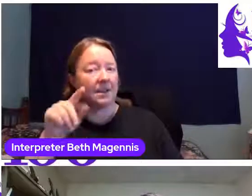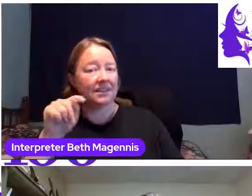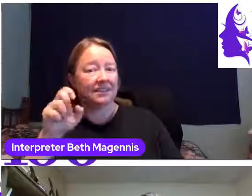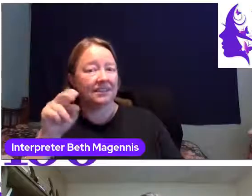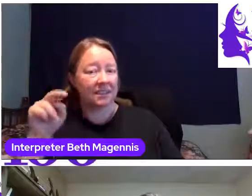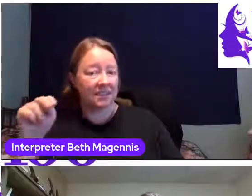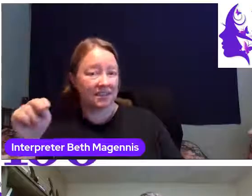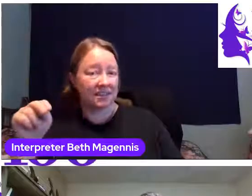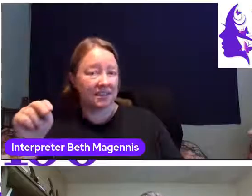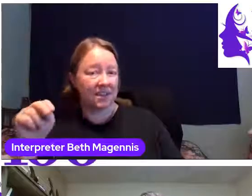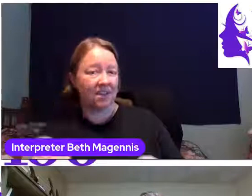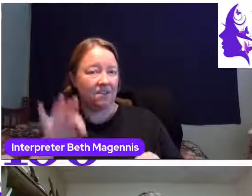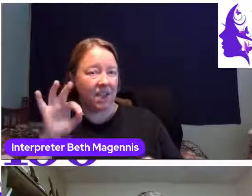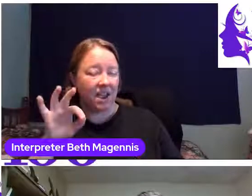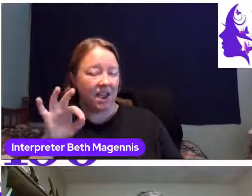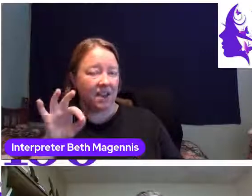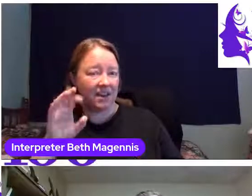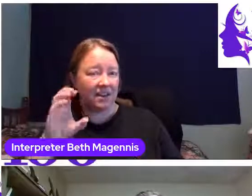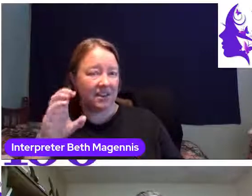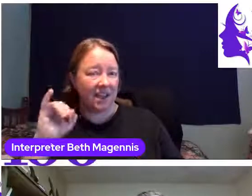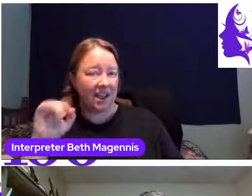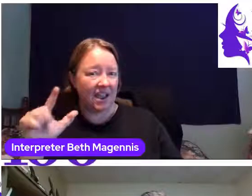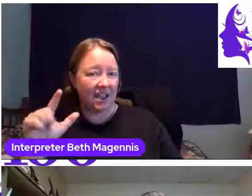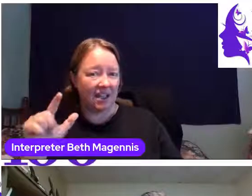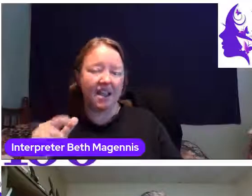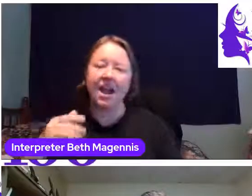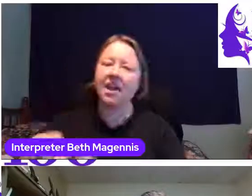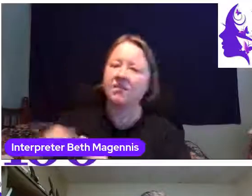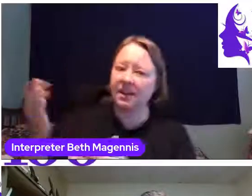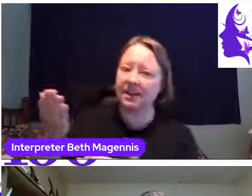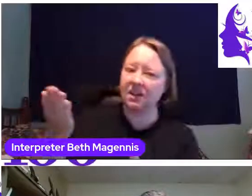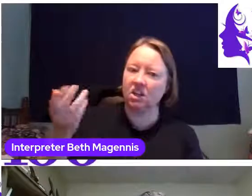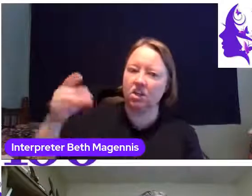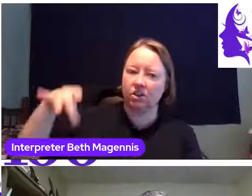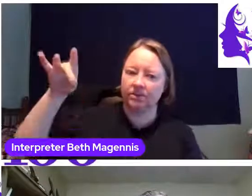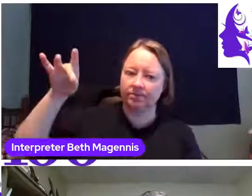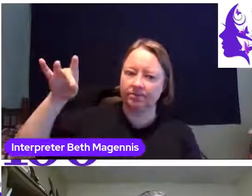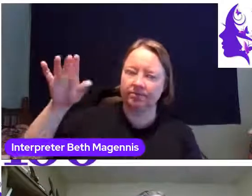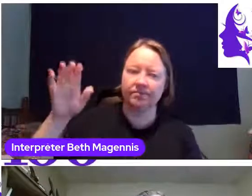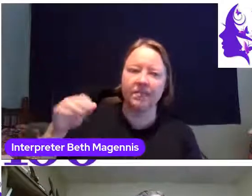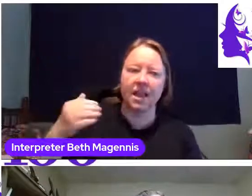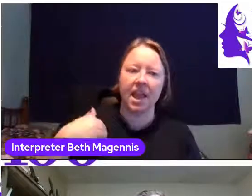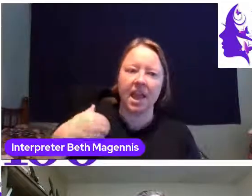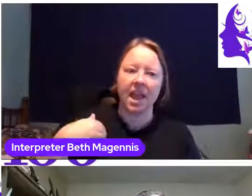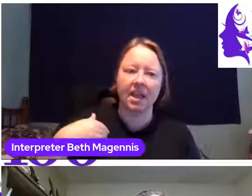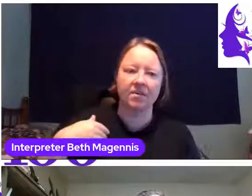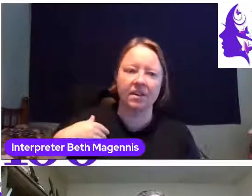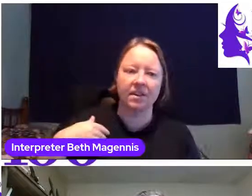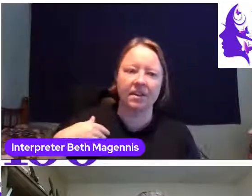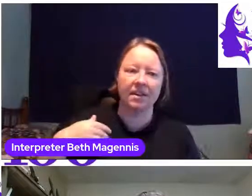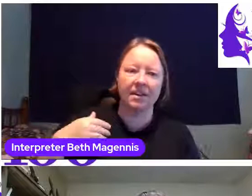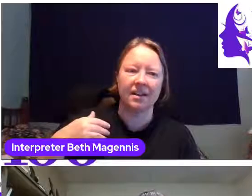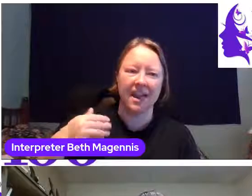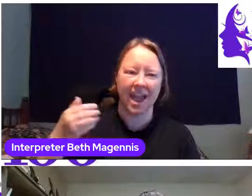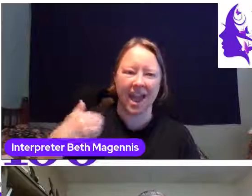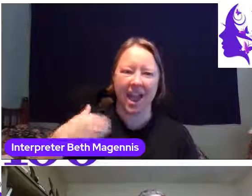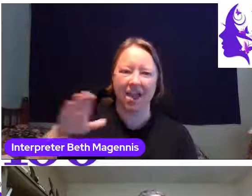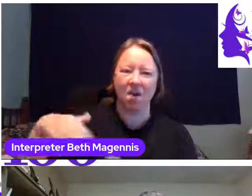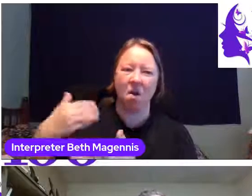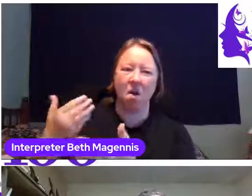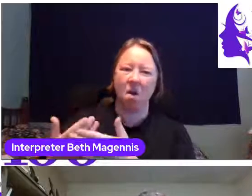and find the CIL. Yeah. Here it is, right? Perfect. I have it on all of